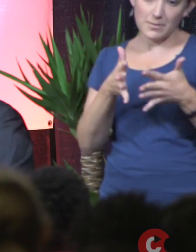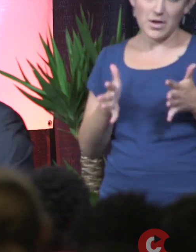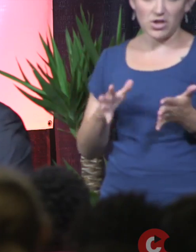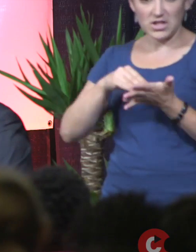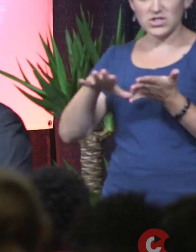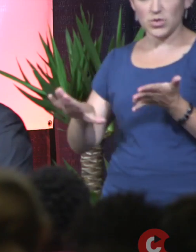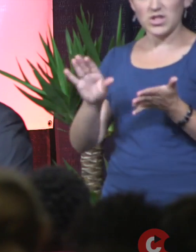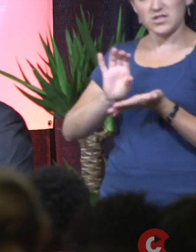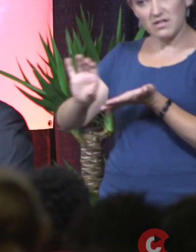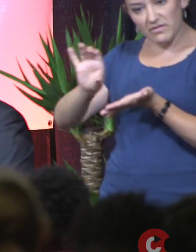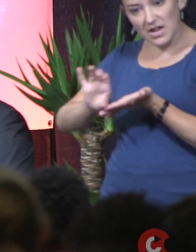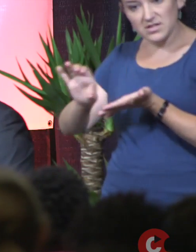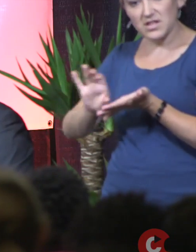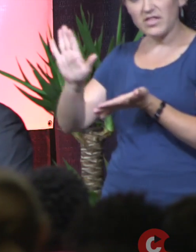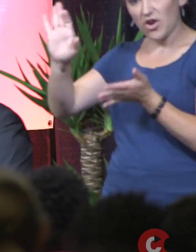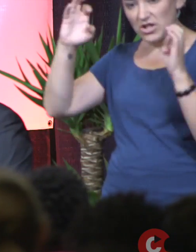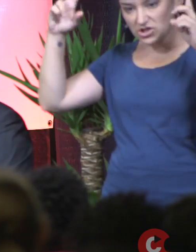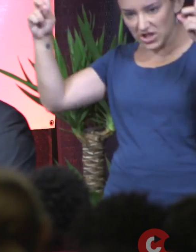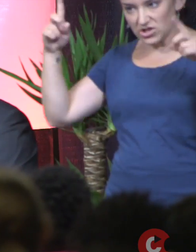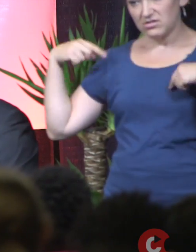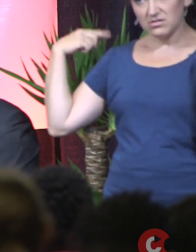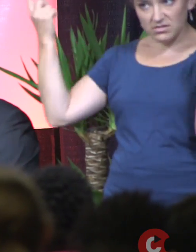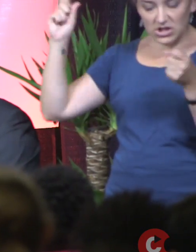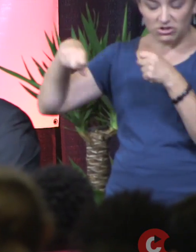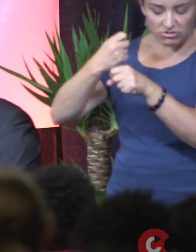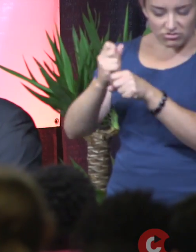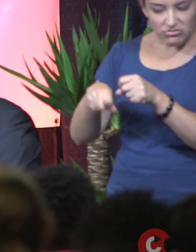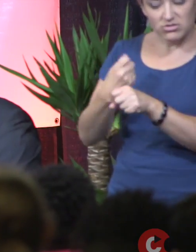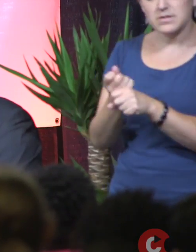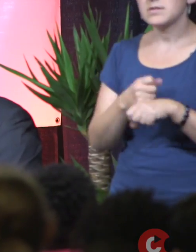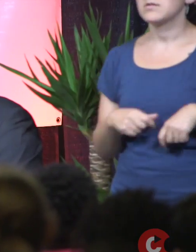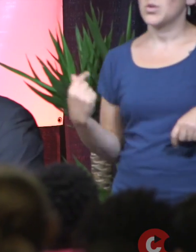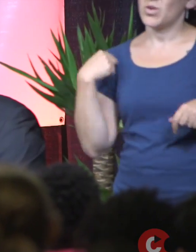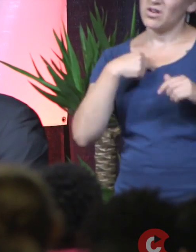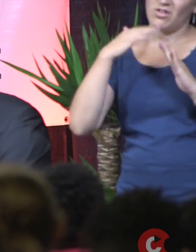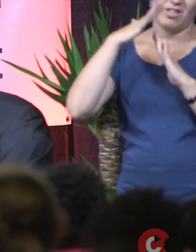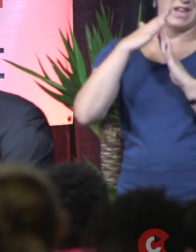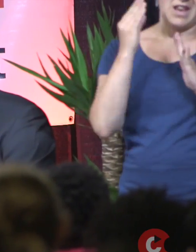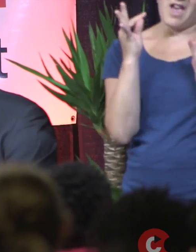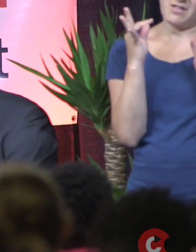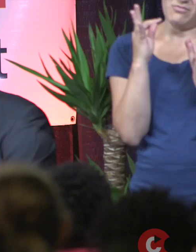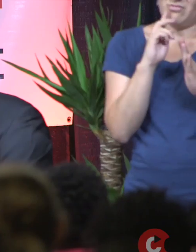Americans for decades. And we are the leading and pretty much only